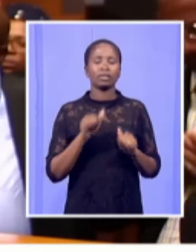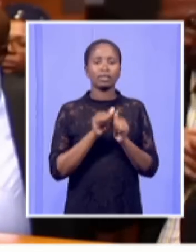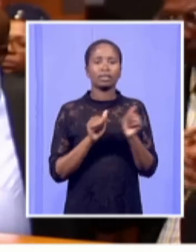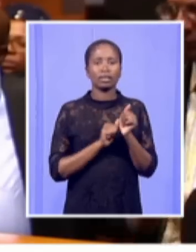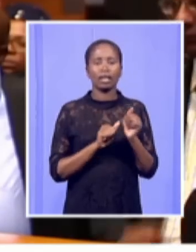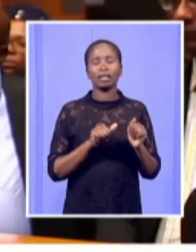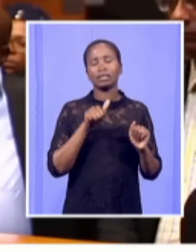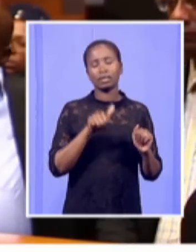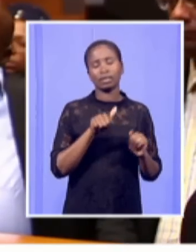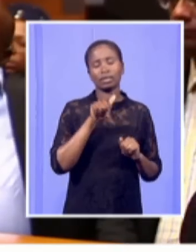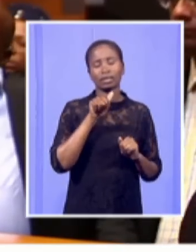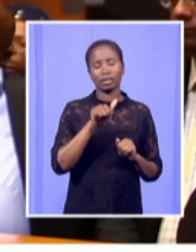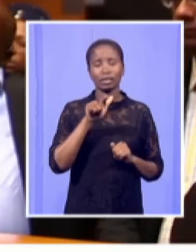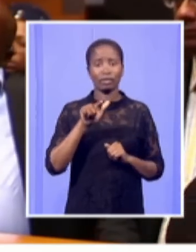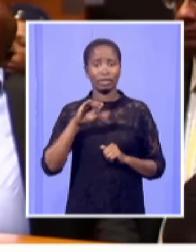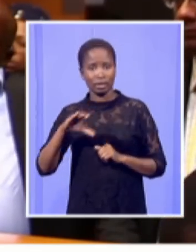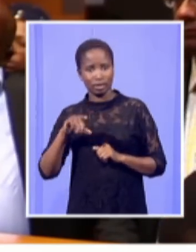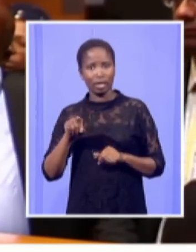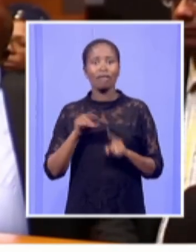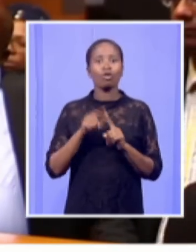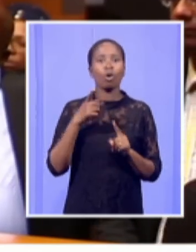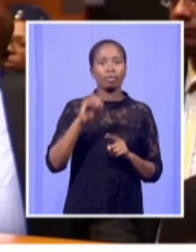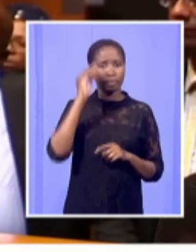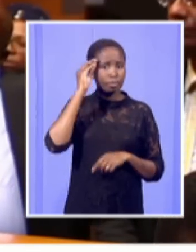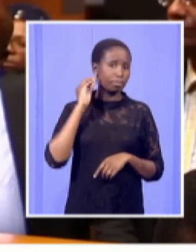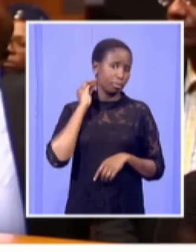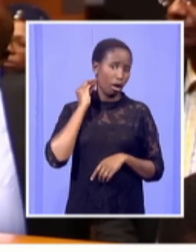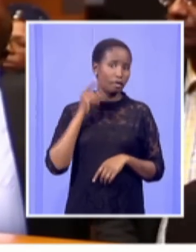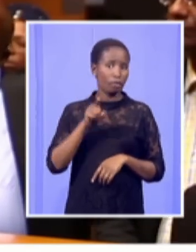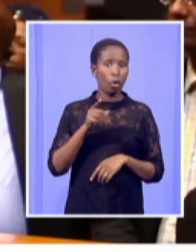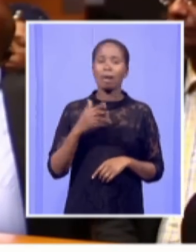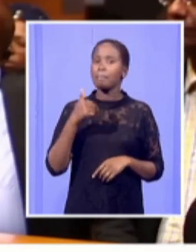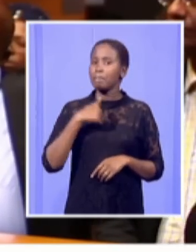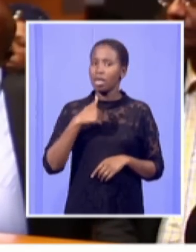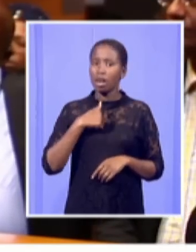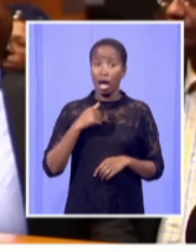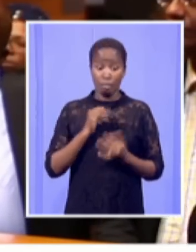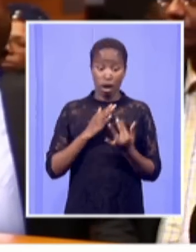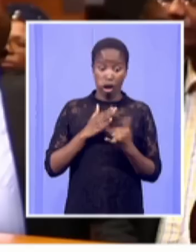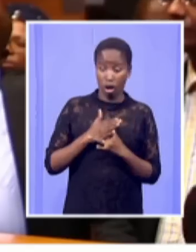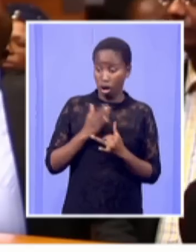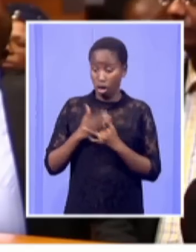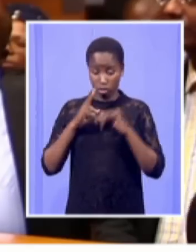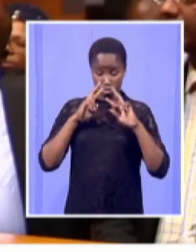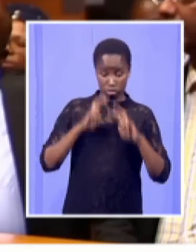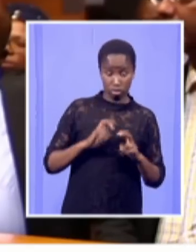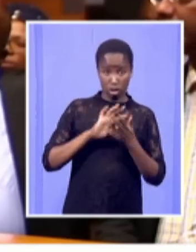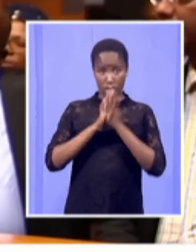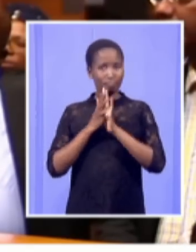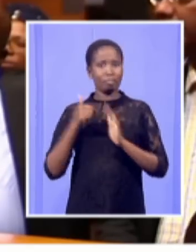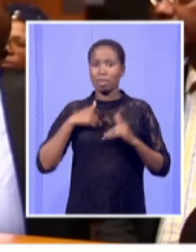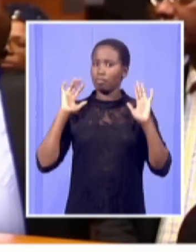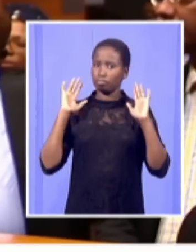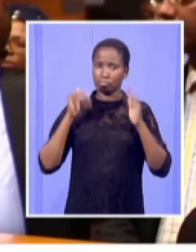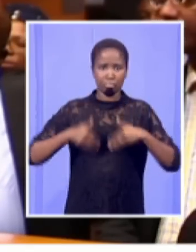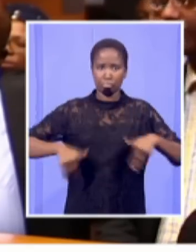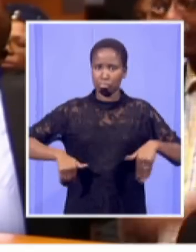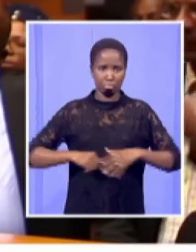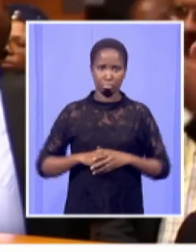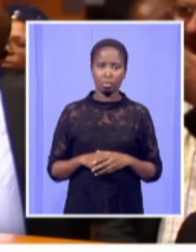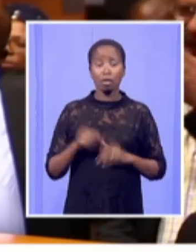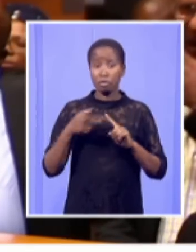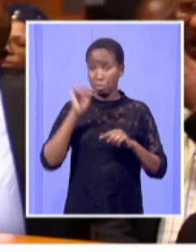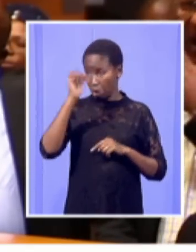Criminal Procedure Act. I undertake not to destroy and or interfere with any evidence that may reasonably be required by the state in its